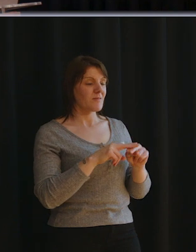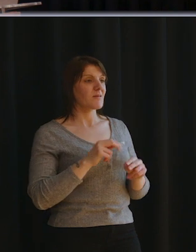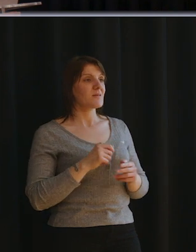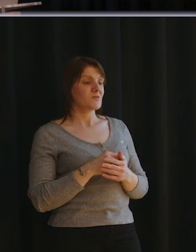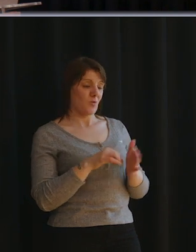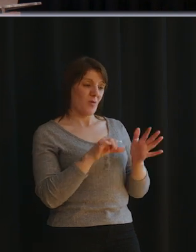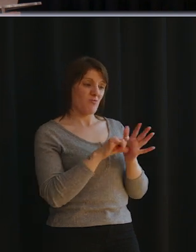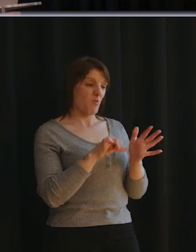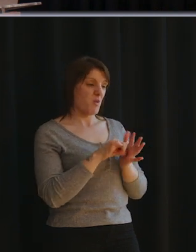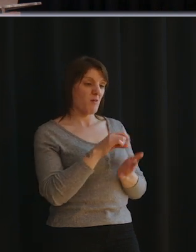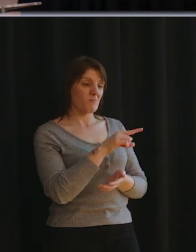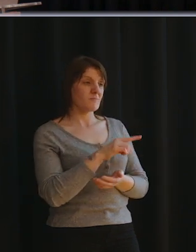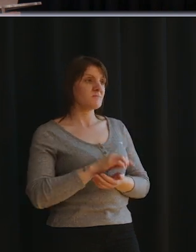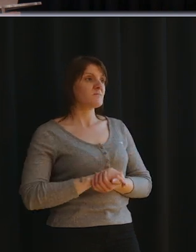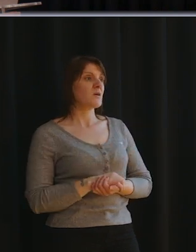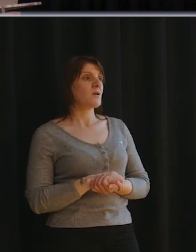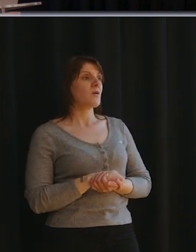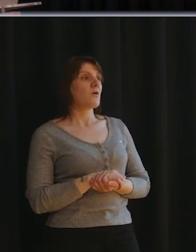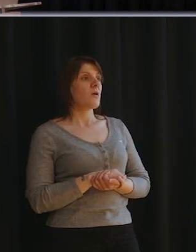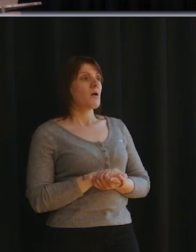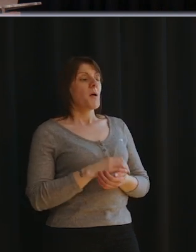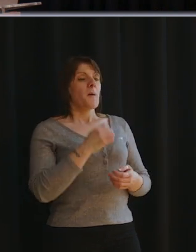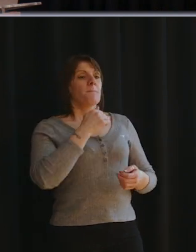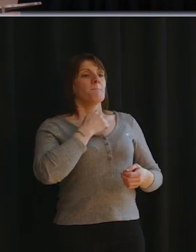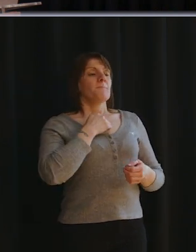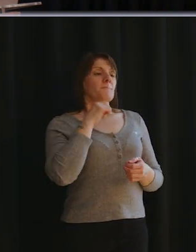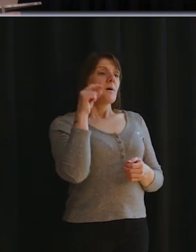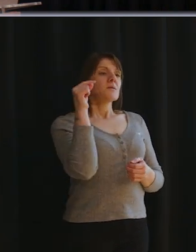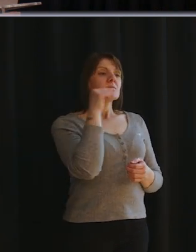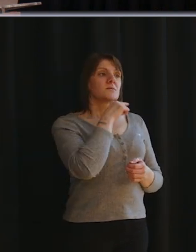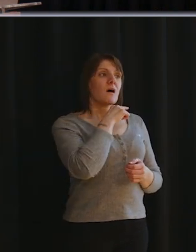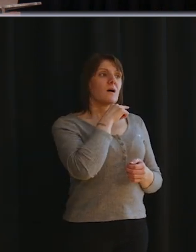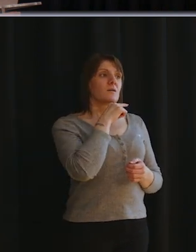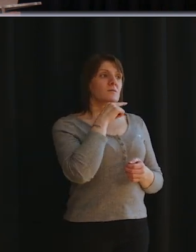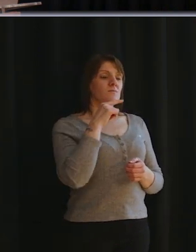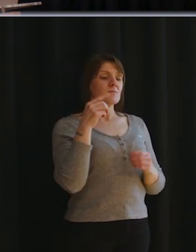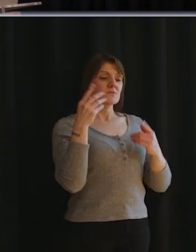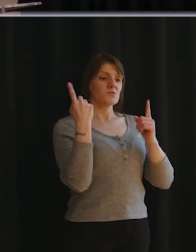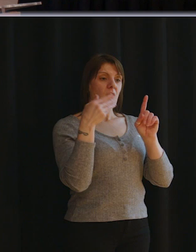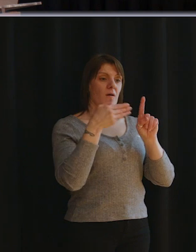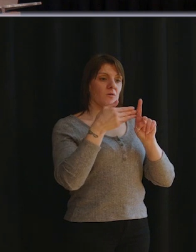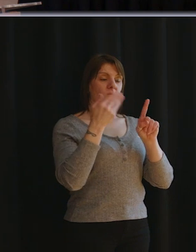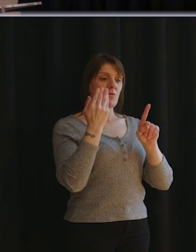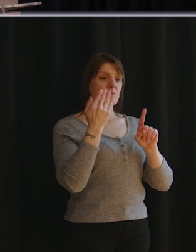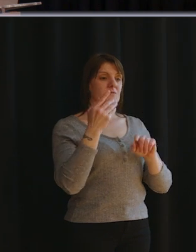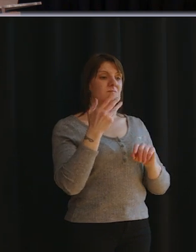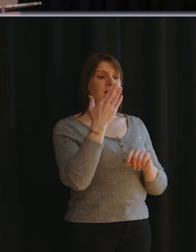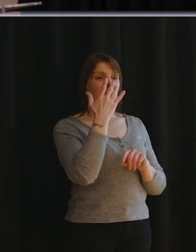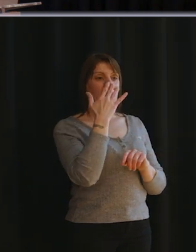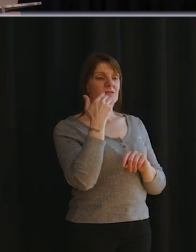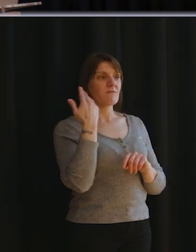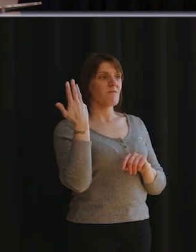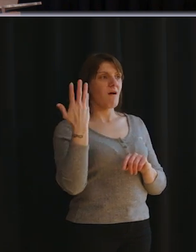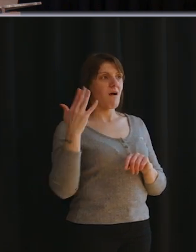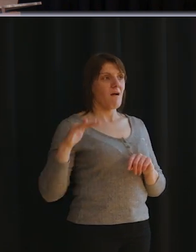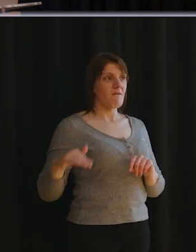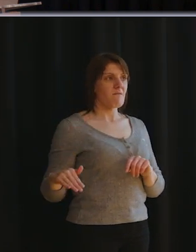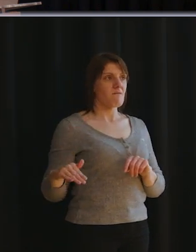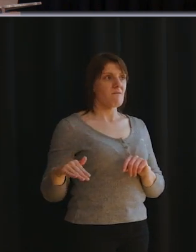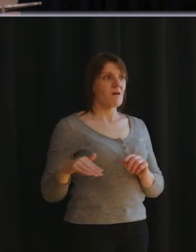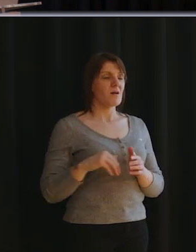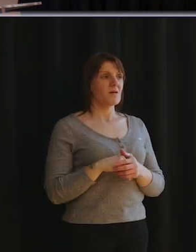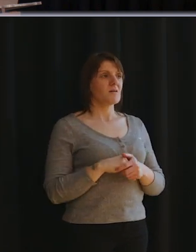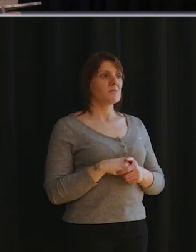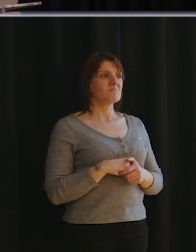Yes. But he was diagnosed by age 5, and the school looked at when I gave the diagnosis. But he's not avoiding